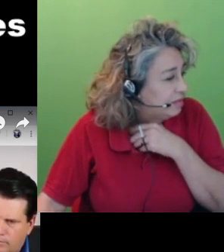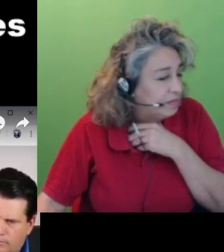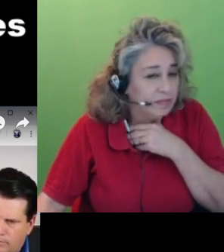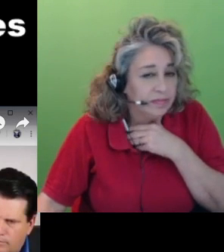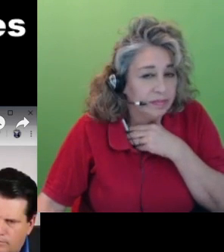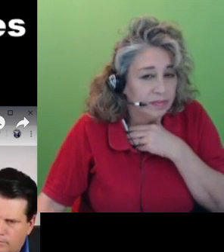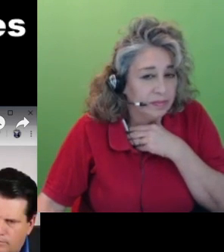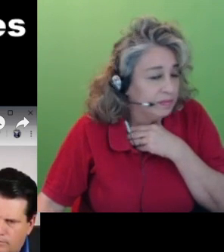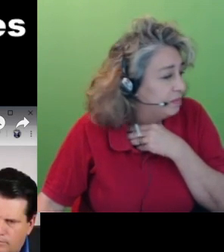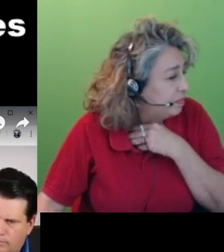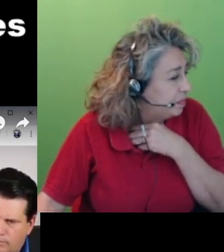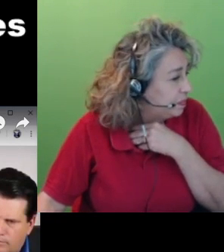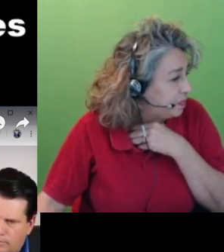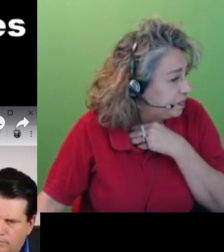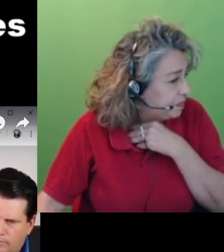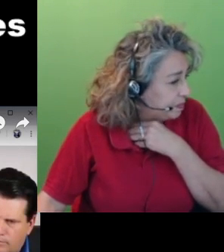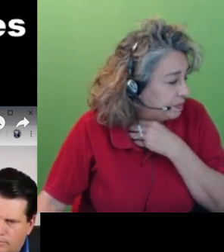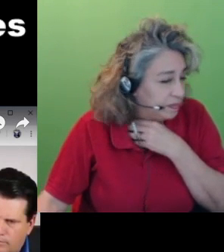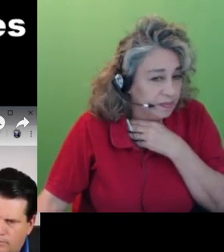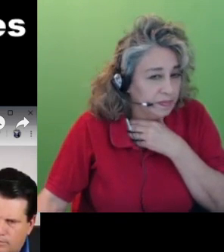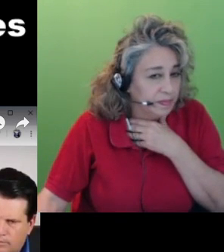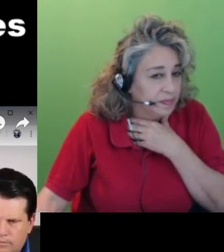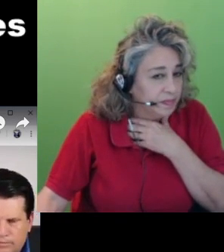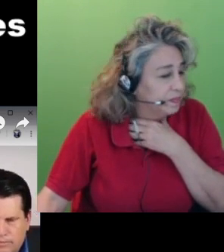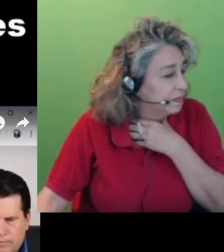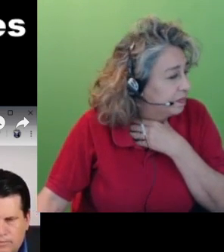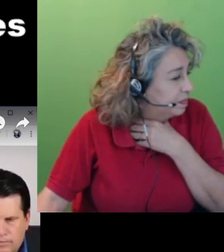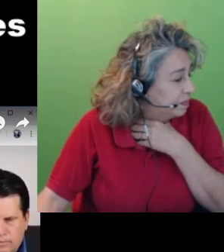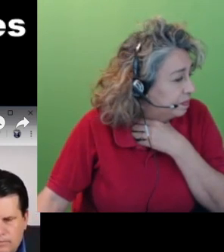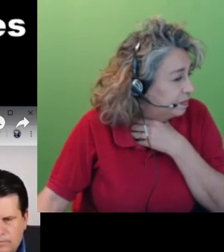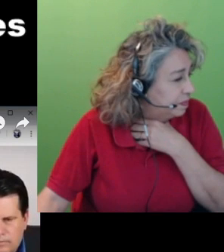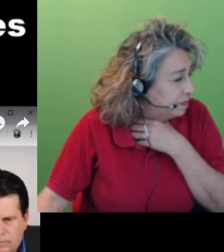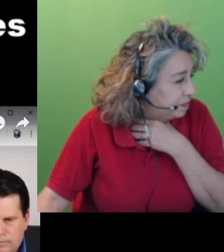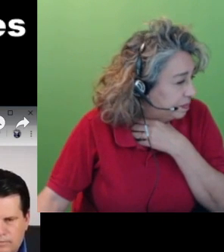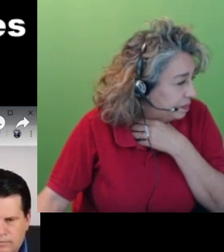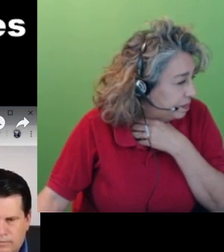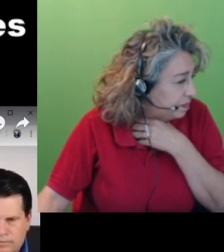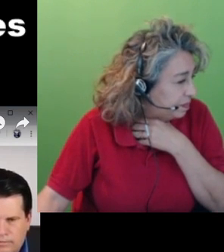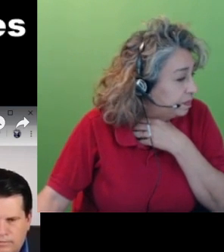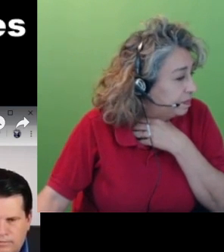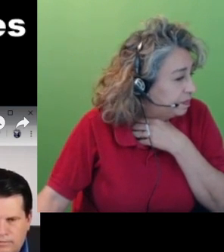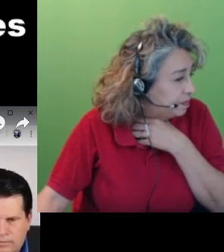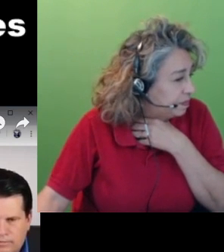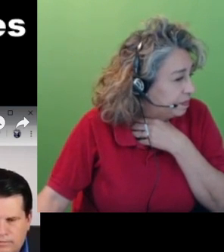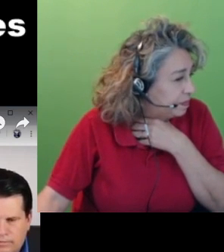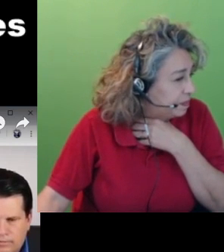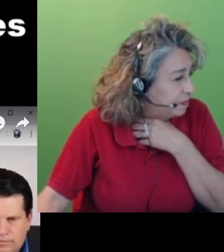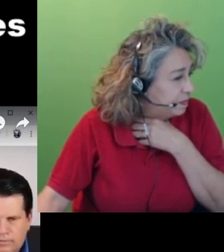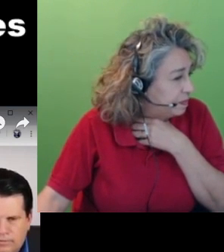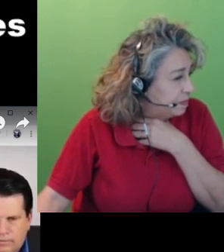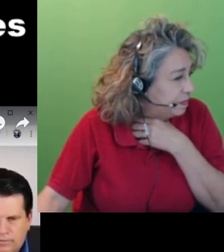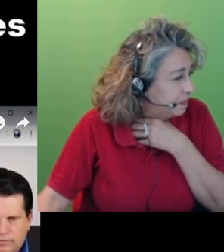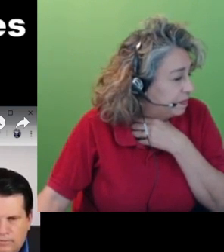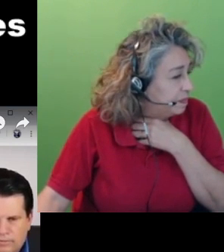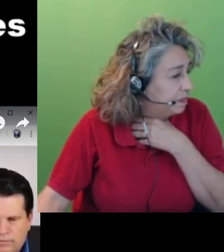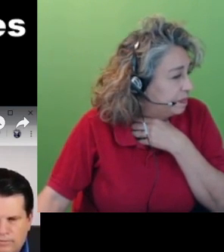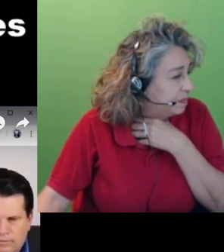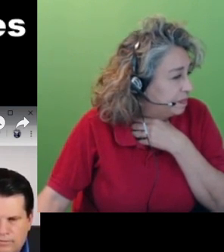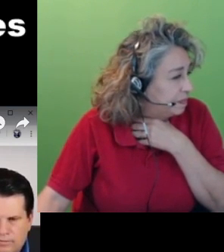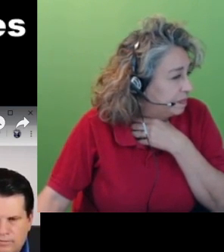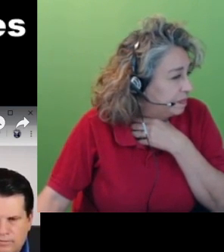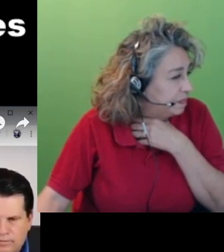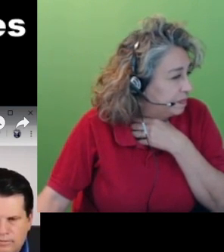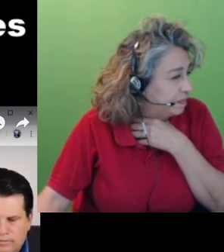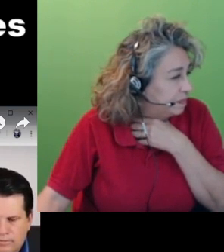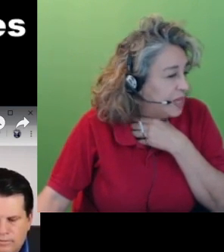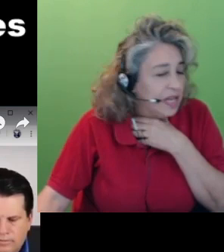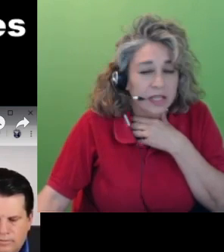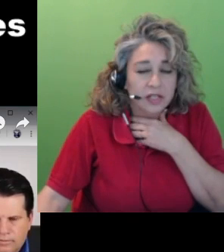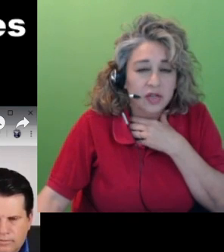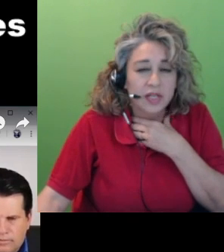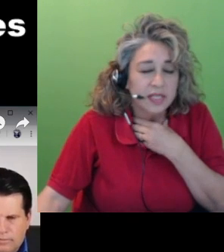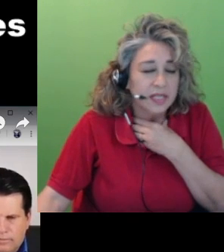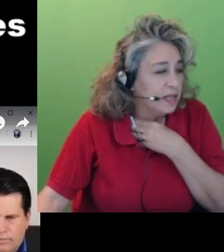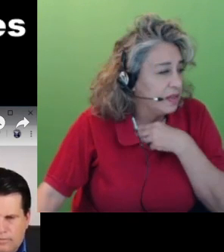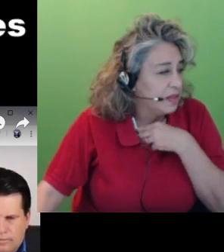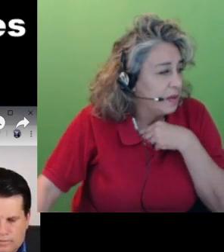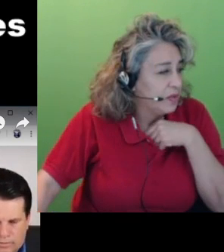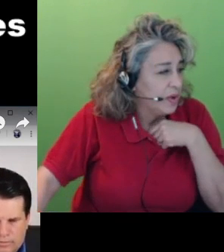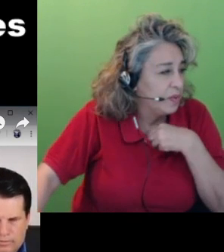so